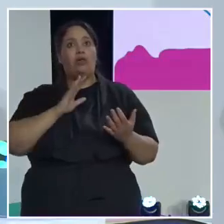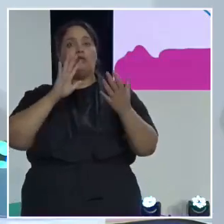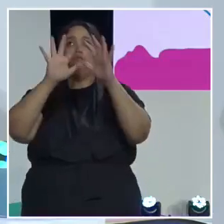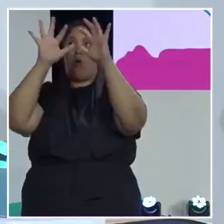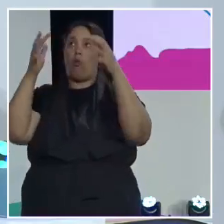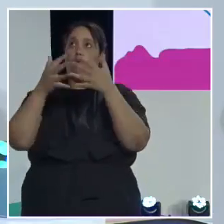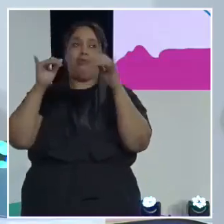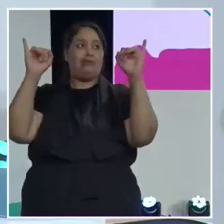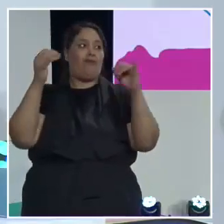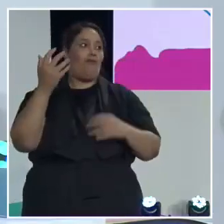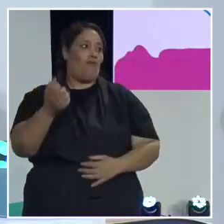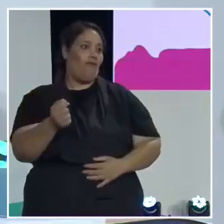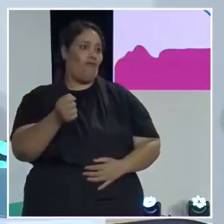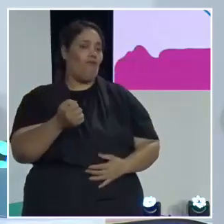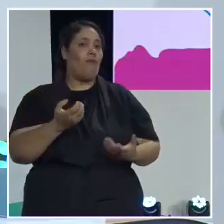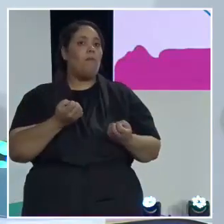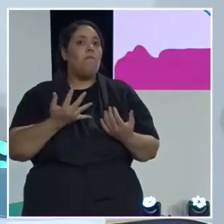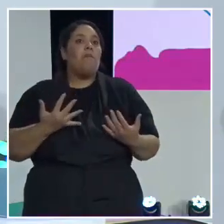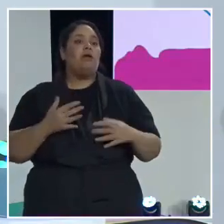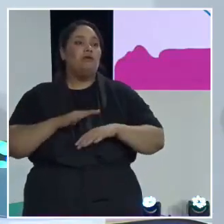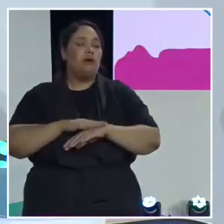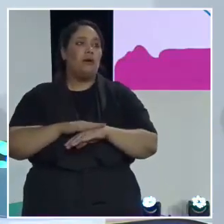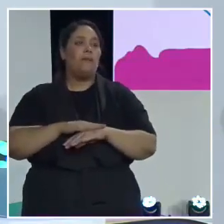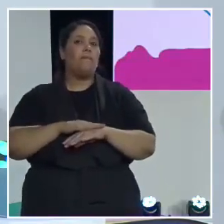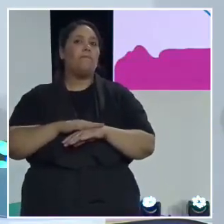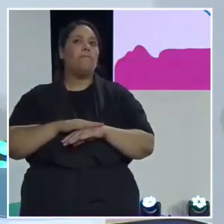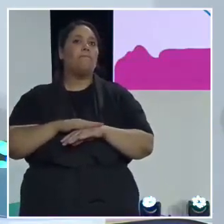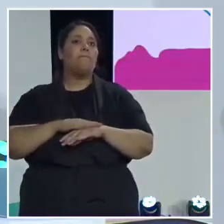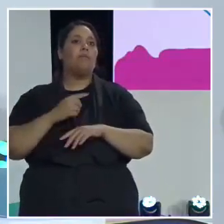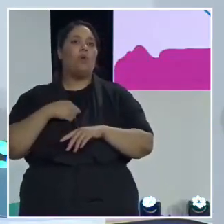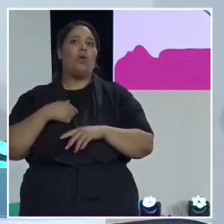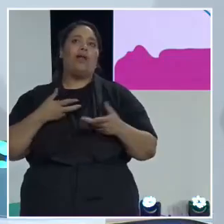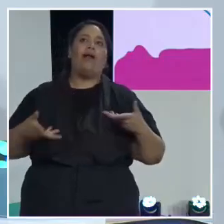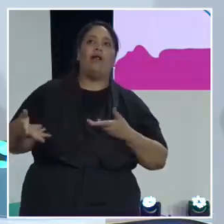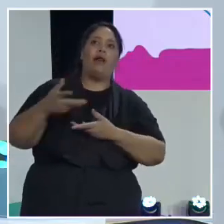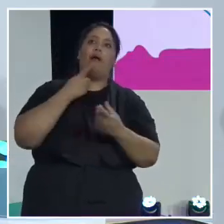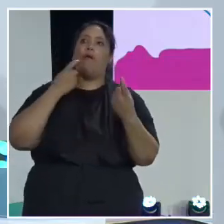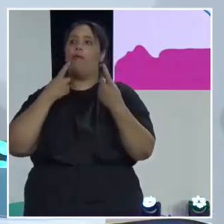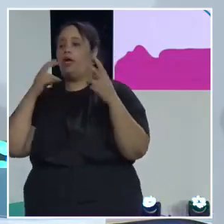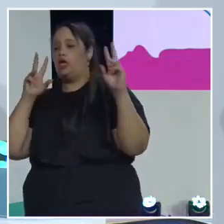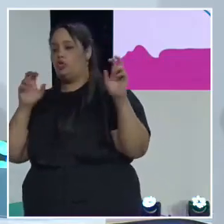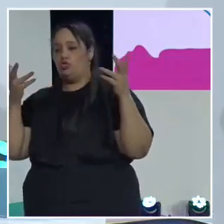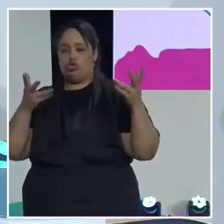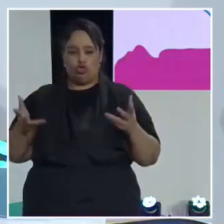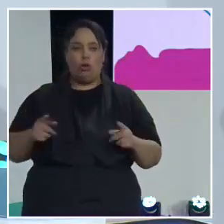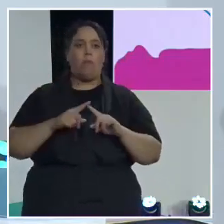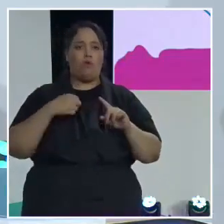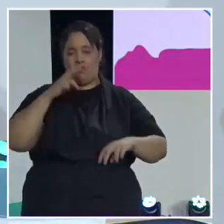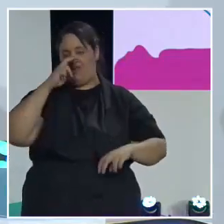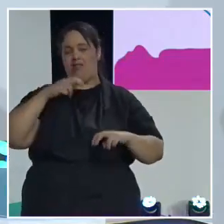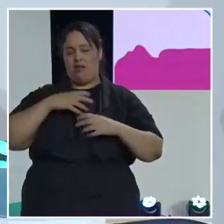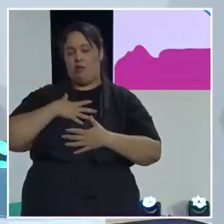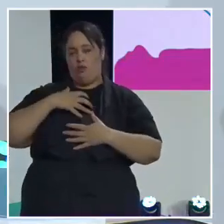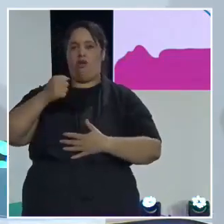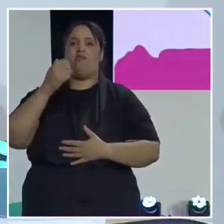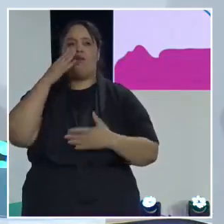crisis. We often lament about the issues, but we need courageous leaders who are going to take on